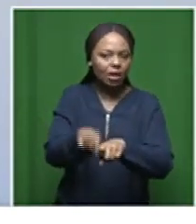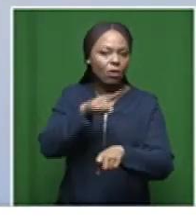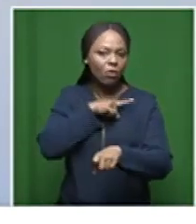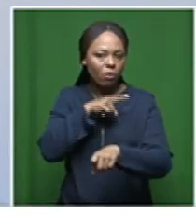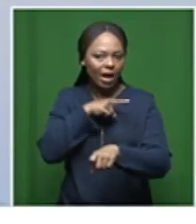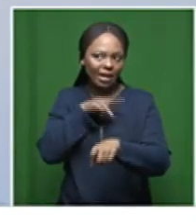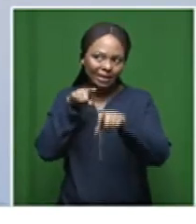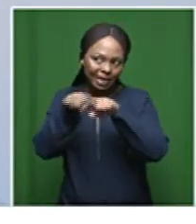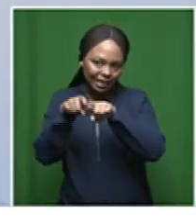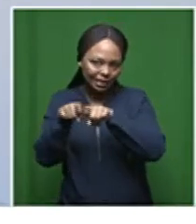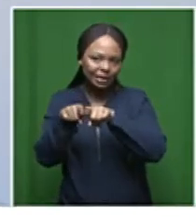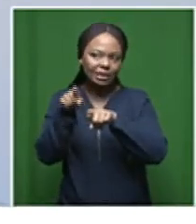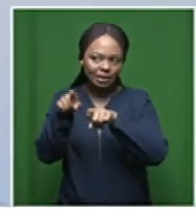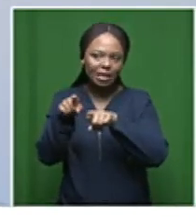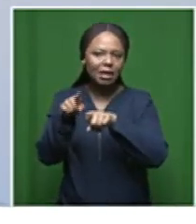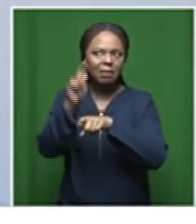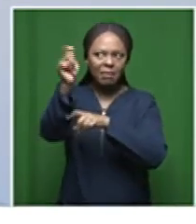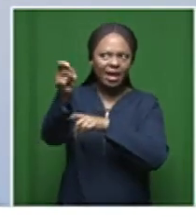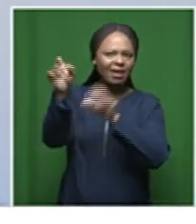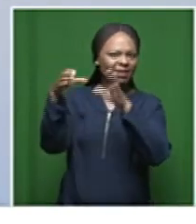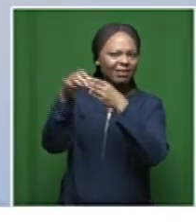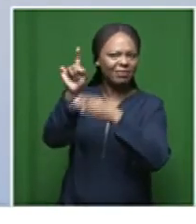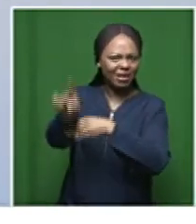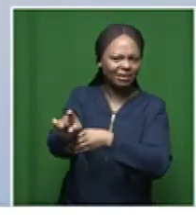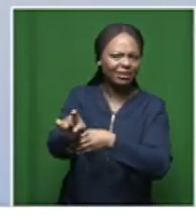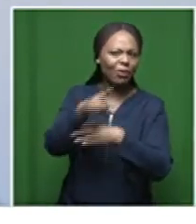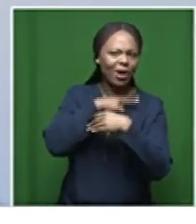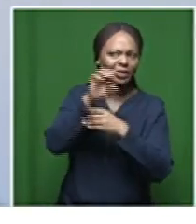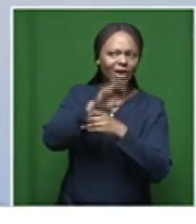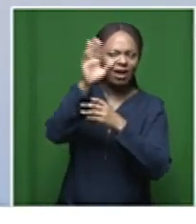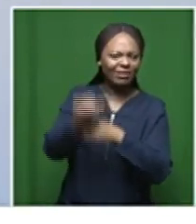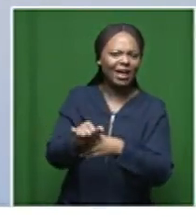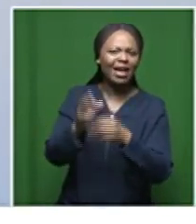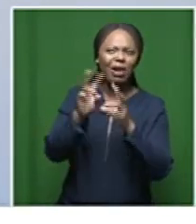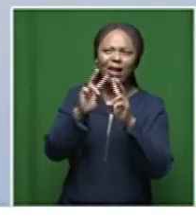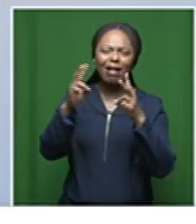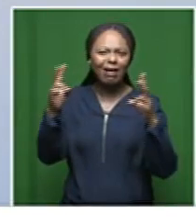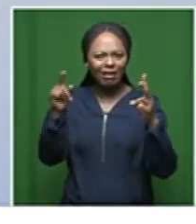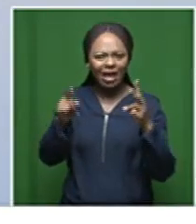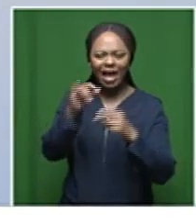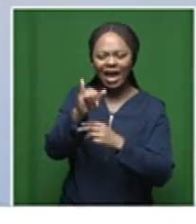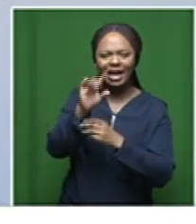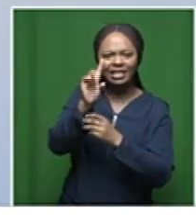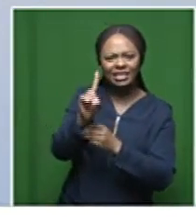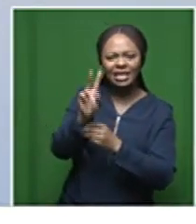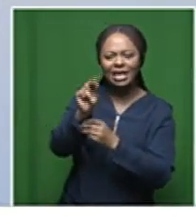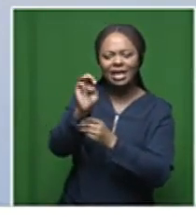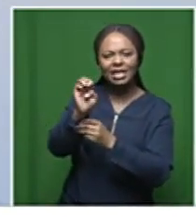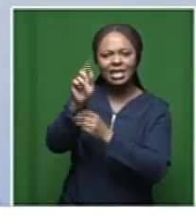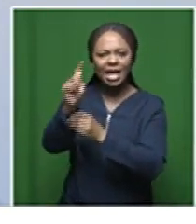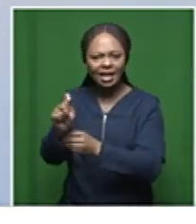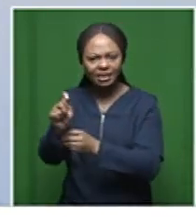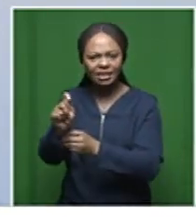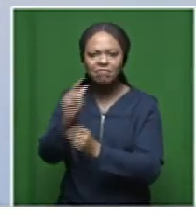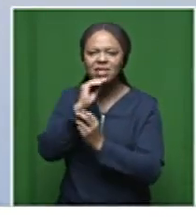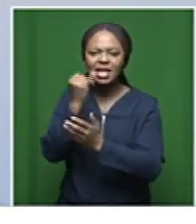Africa conducts state of world-class type of testing. It is called ID-NET testing, which is